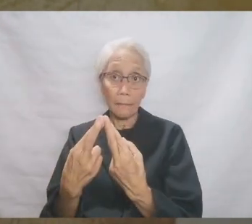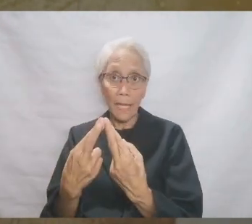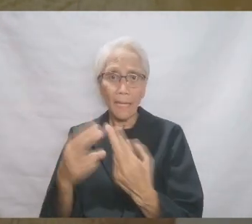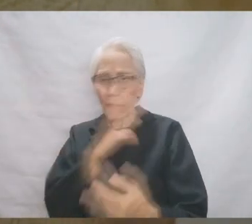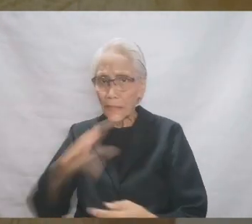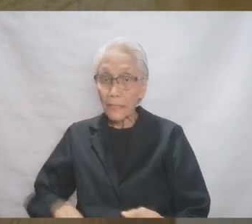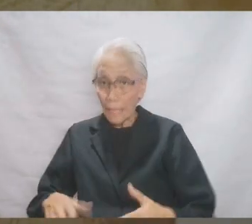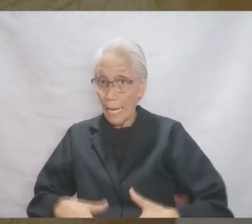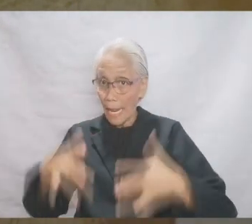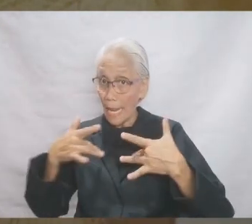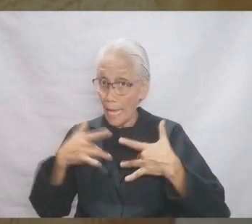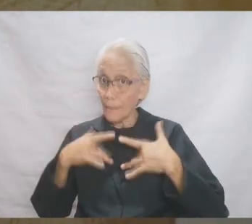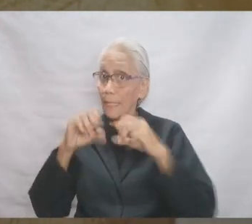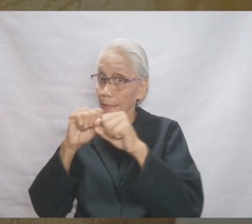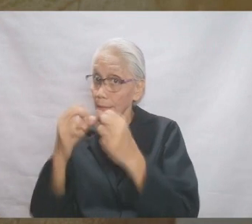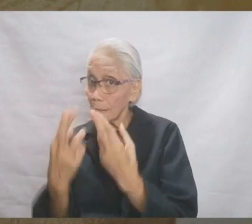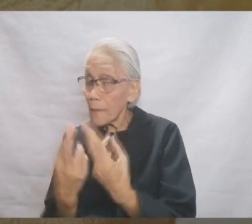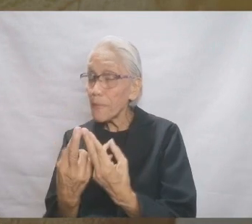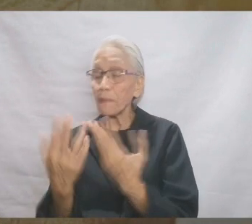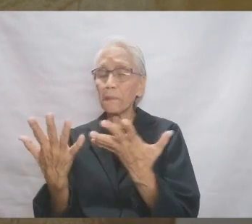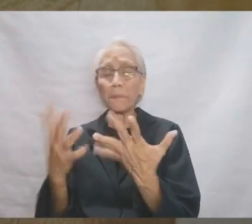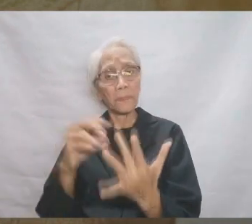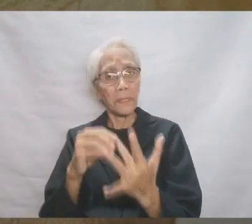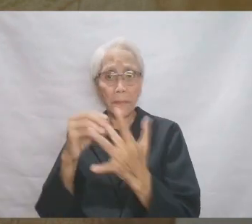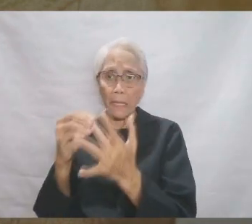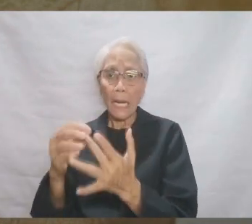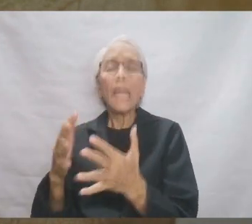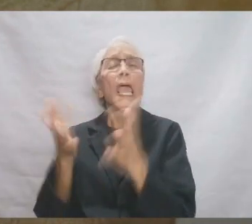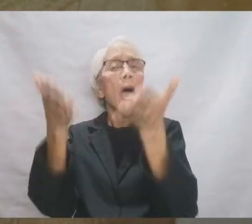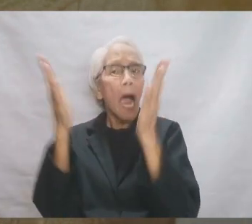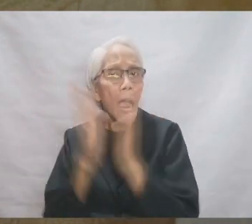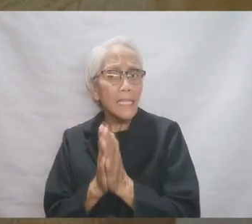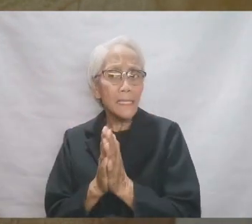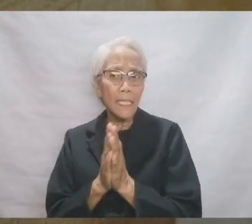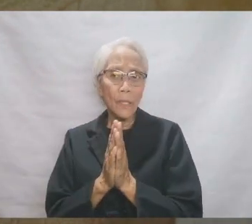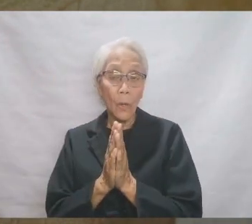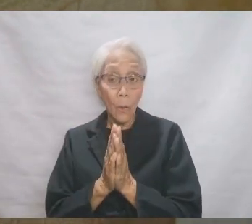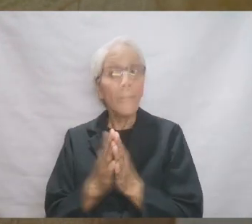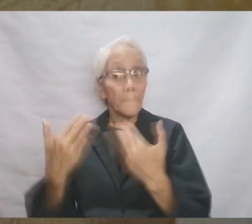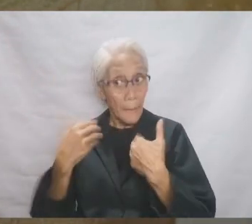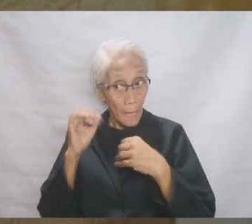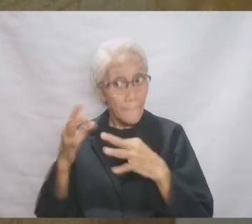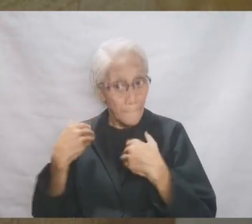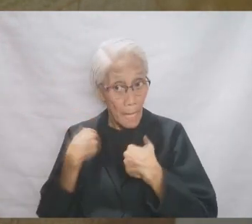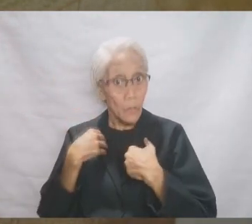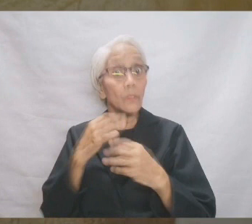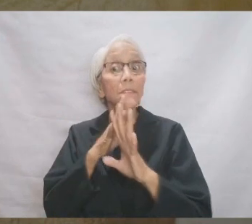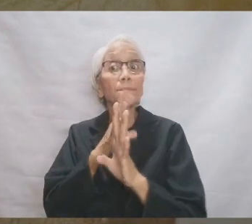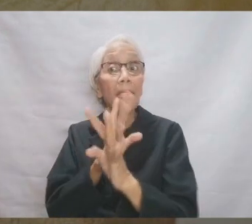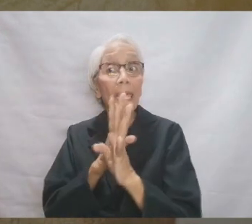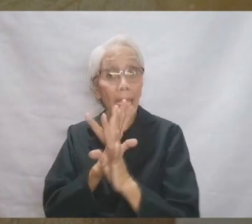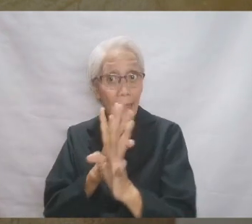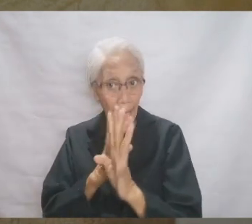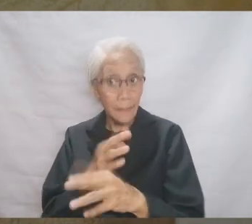Christian Life Program, o hindi kaya sa Christian Life Seminars, specifically, ask kung merong bang